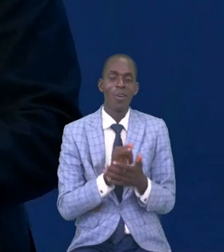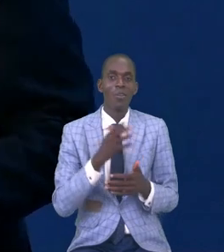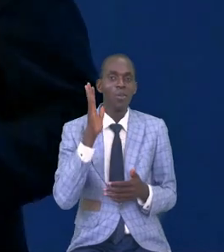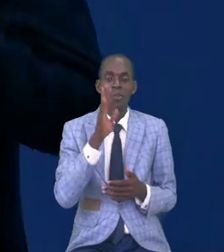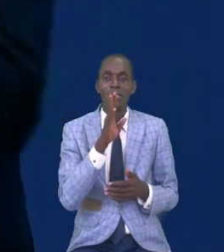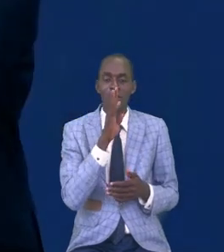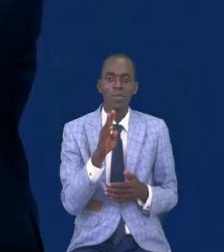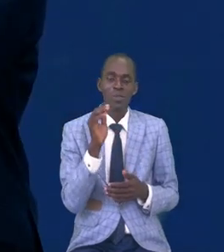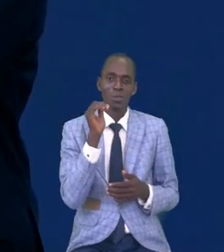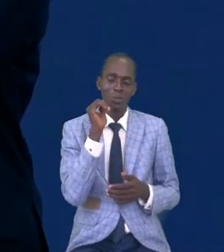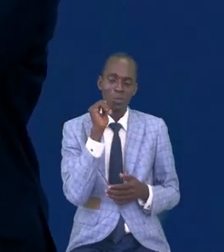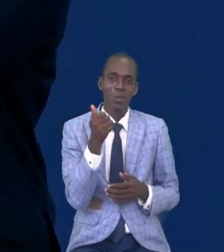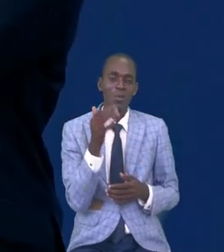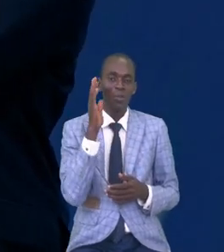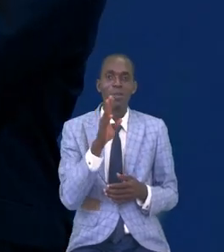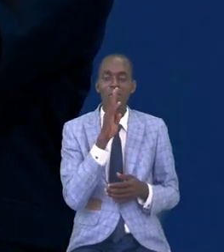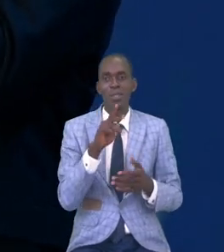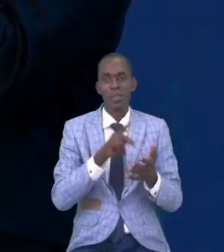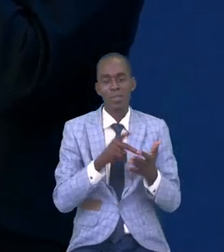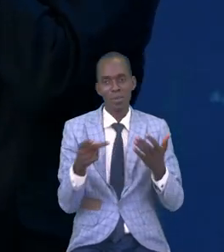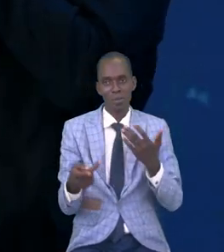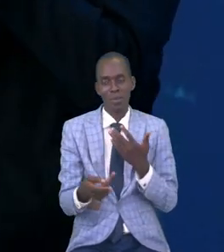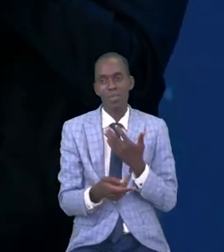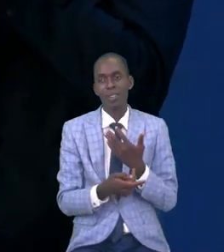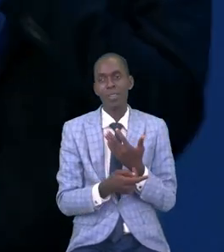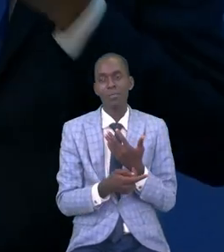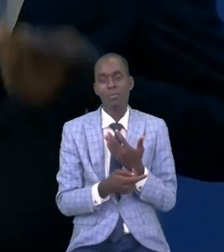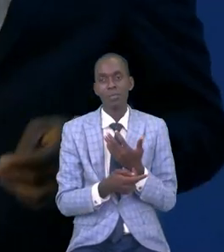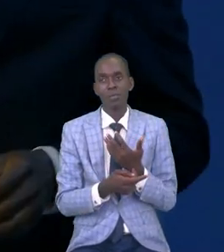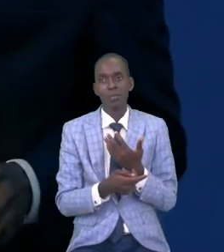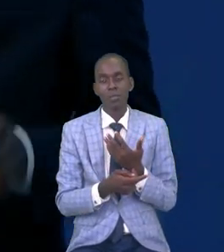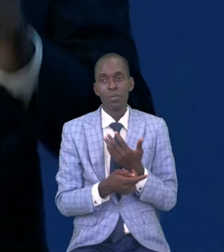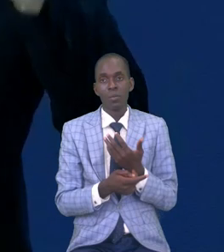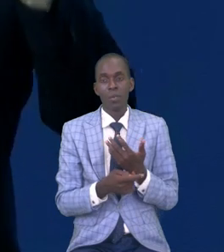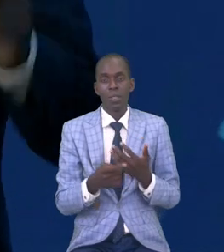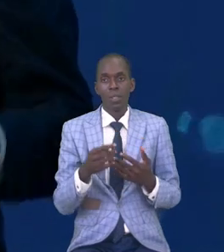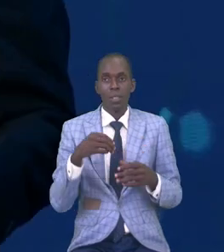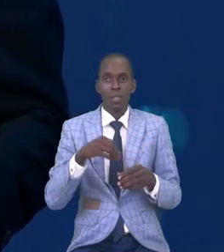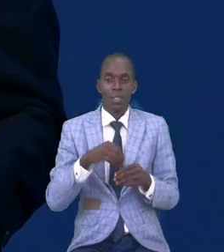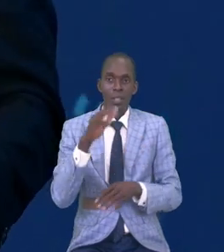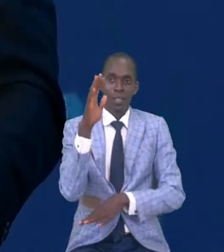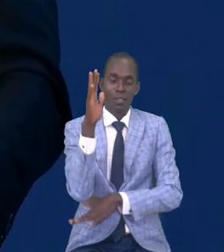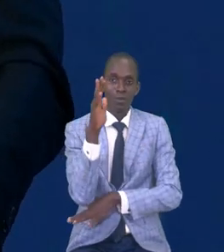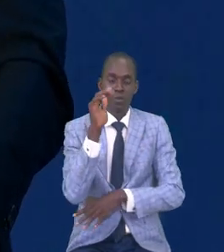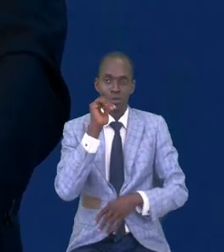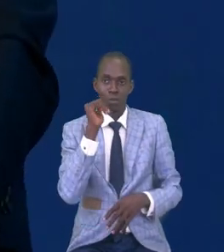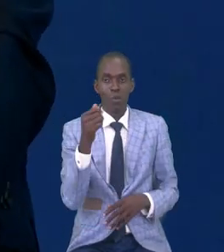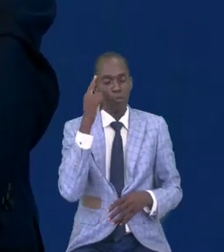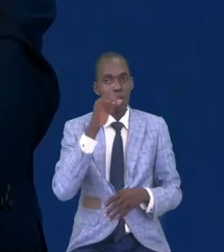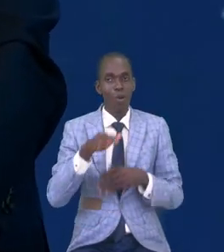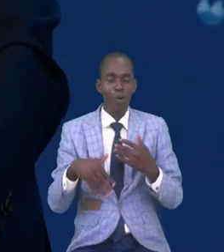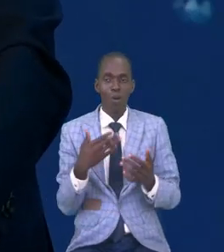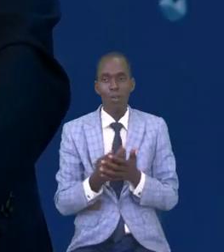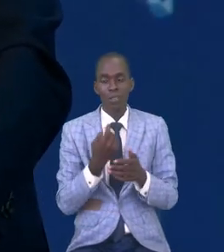Christ here on this ground at the counselor's stand, and